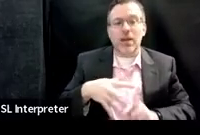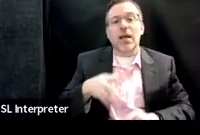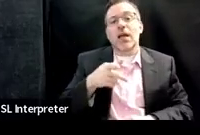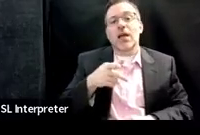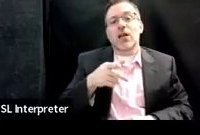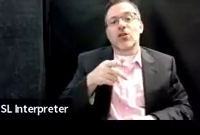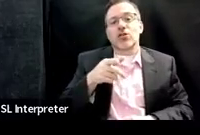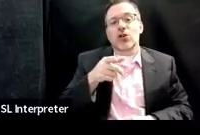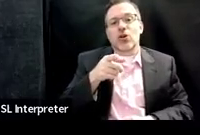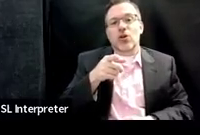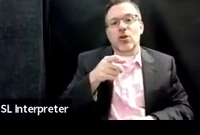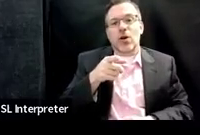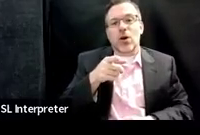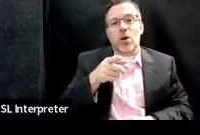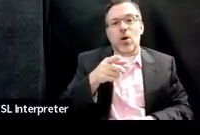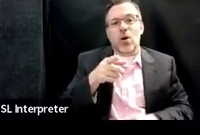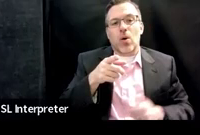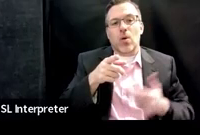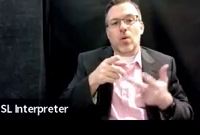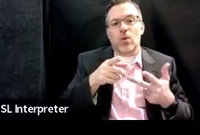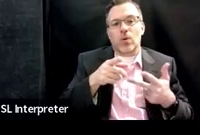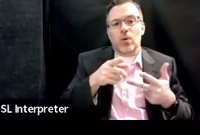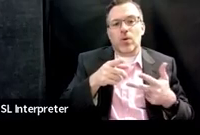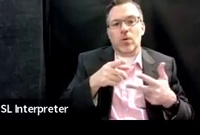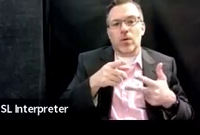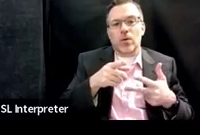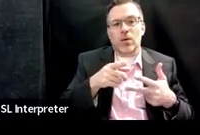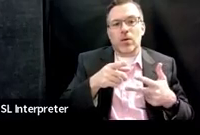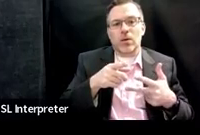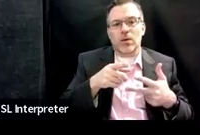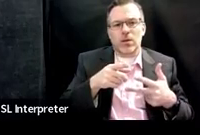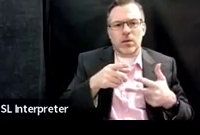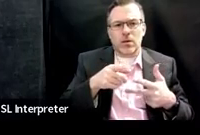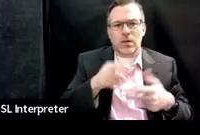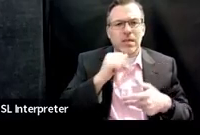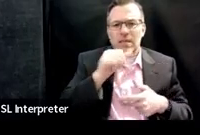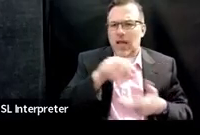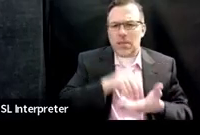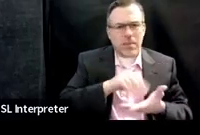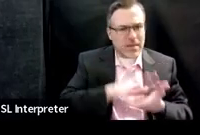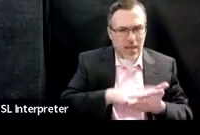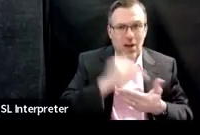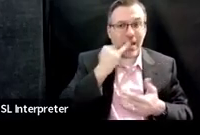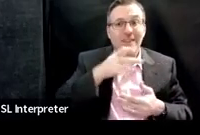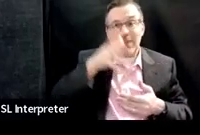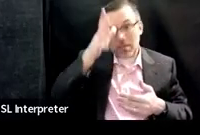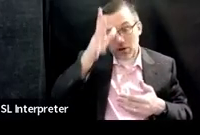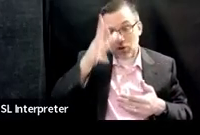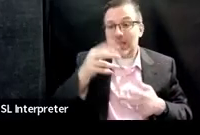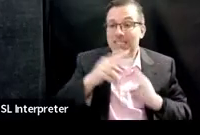that LRE without indication of the parent's disagreement or agreement to the changes.